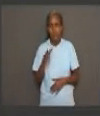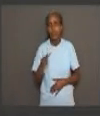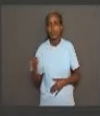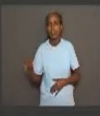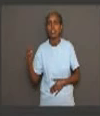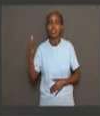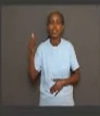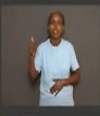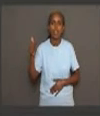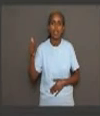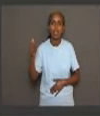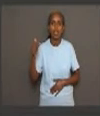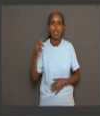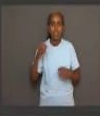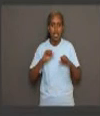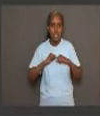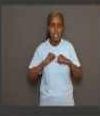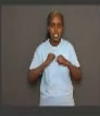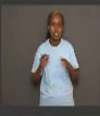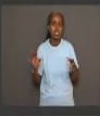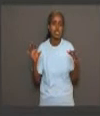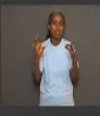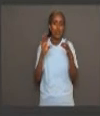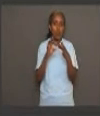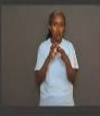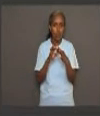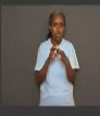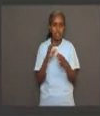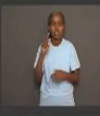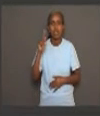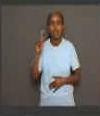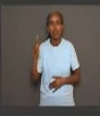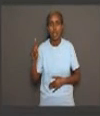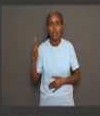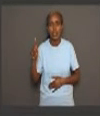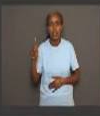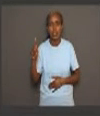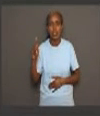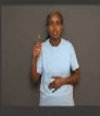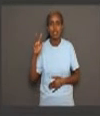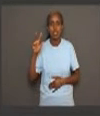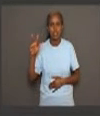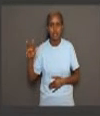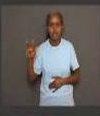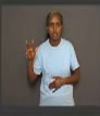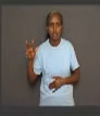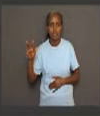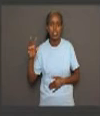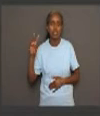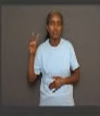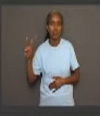If vector A has the coordinates 1,